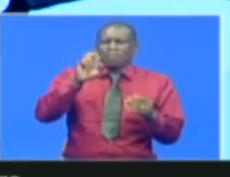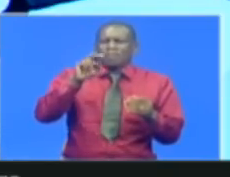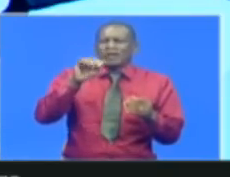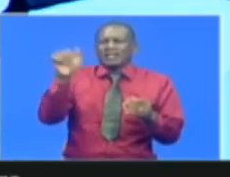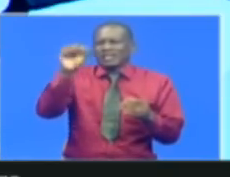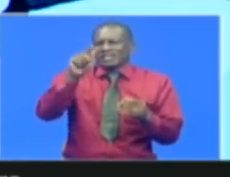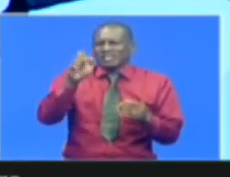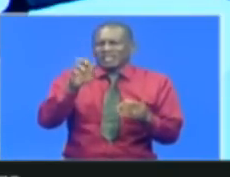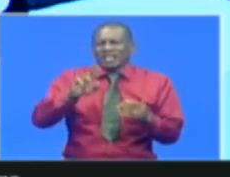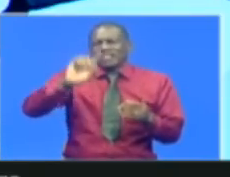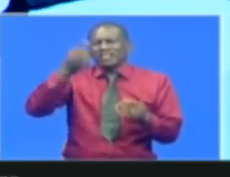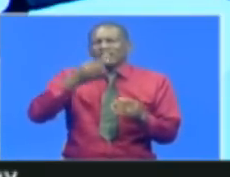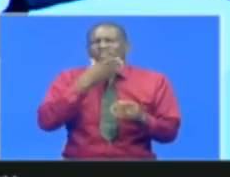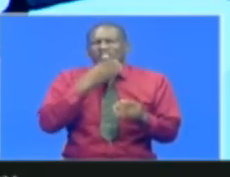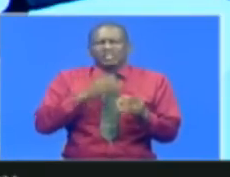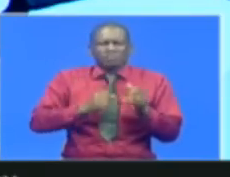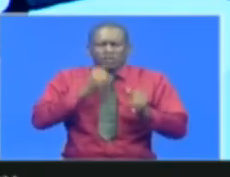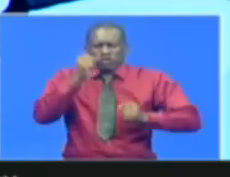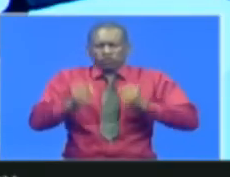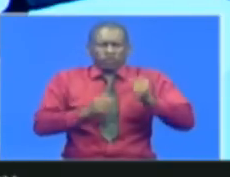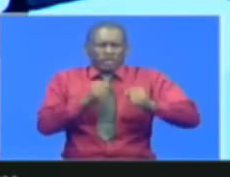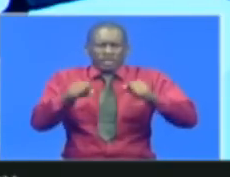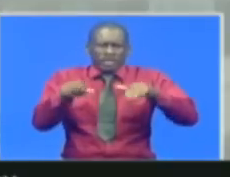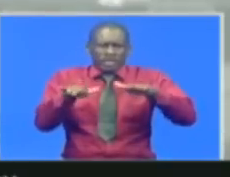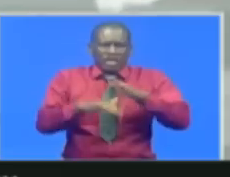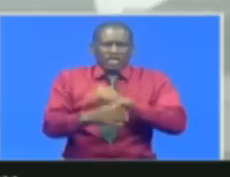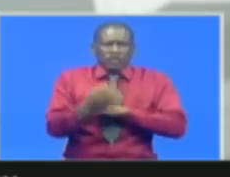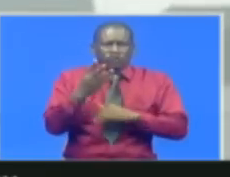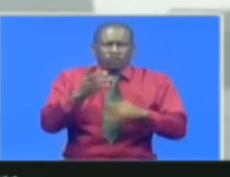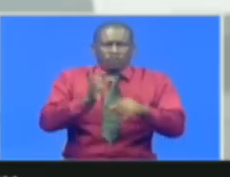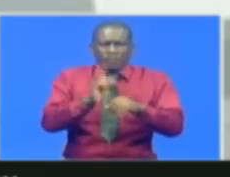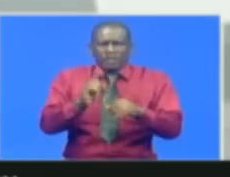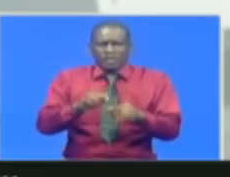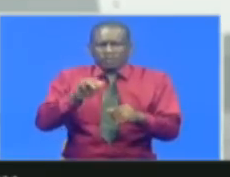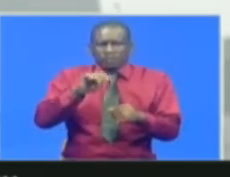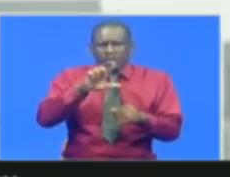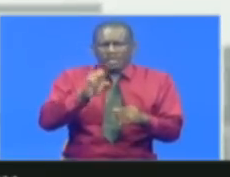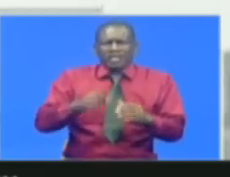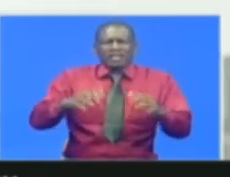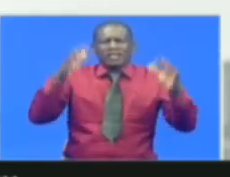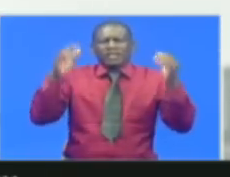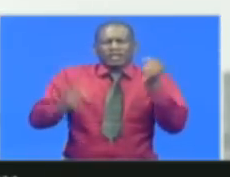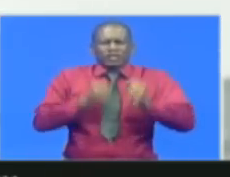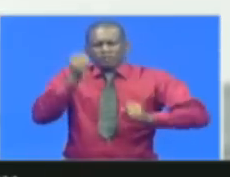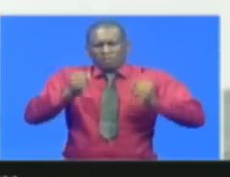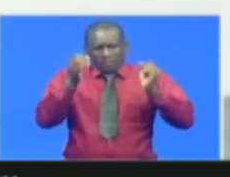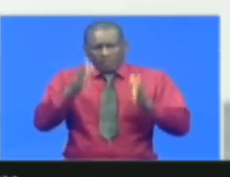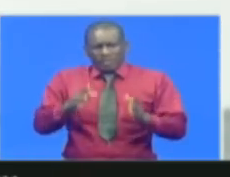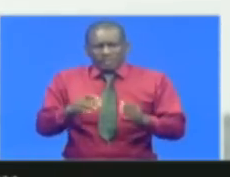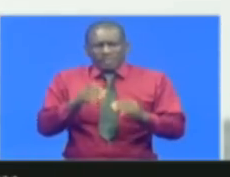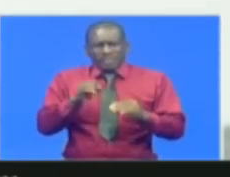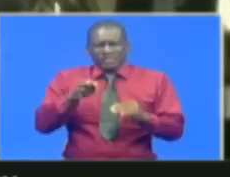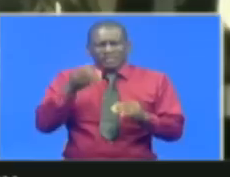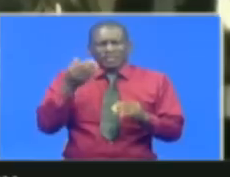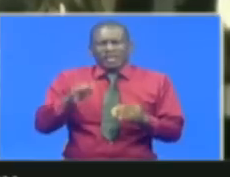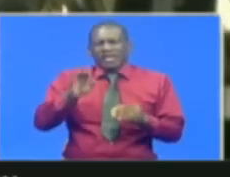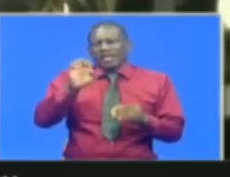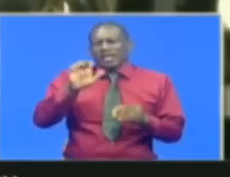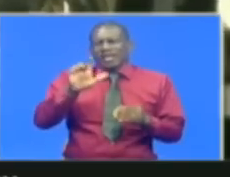first man to run a sub-4-minute mile. The greatest marathoner alive is at it